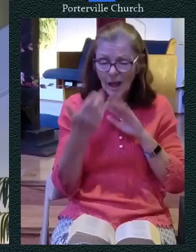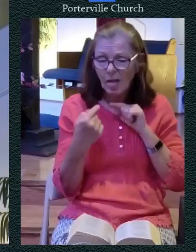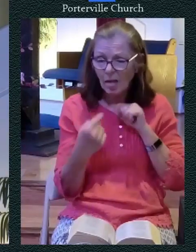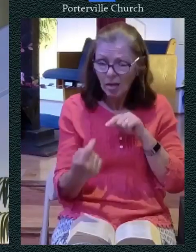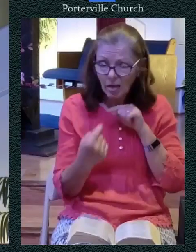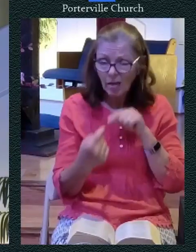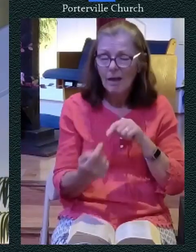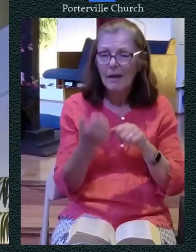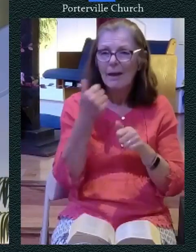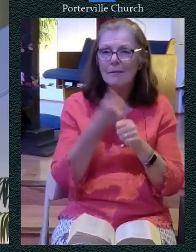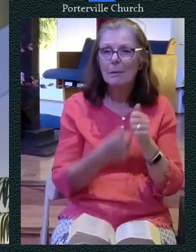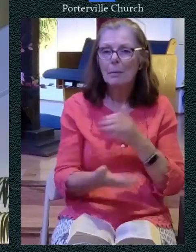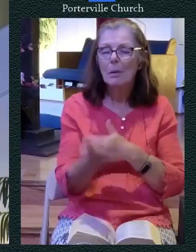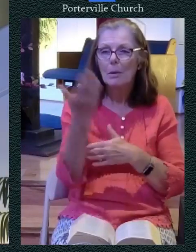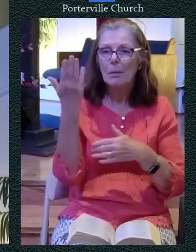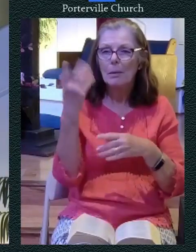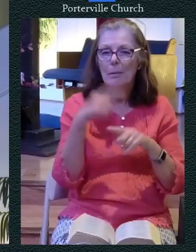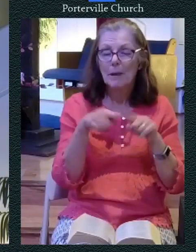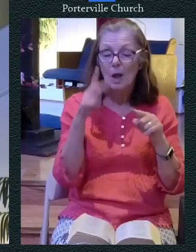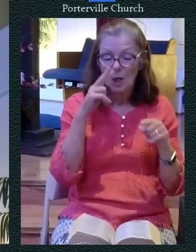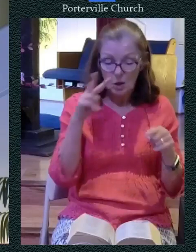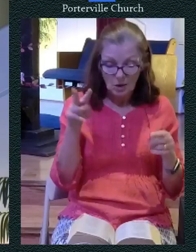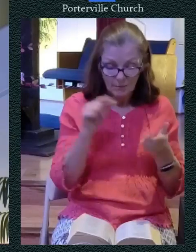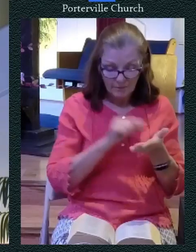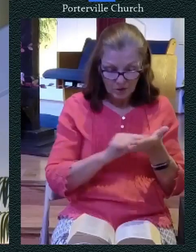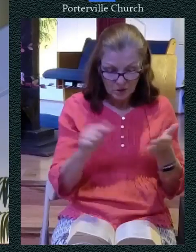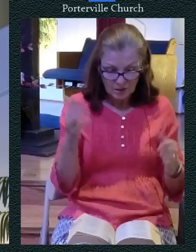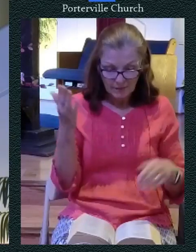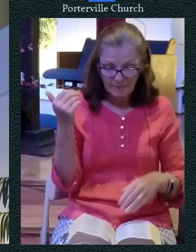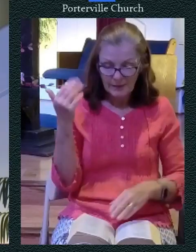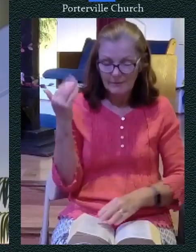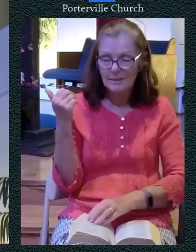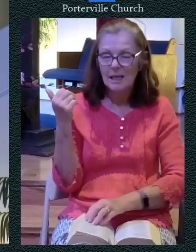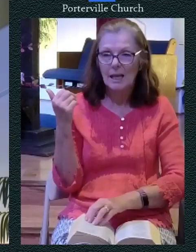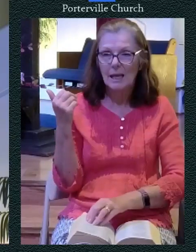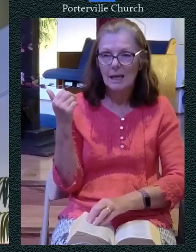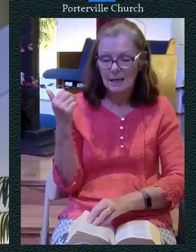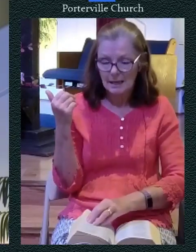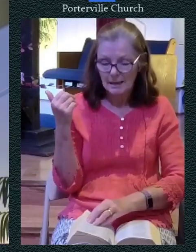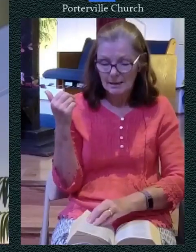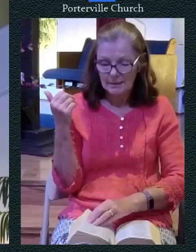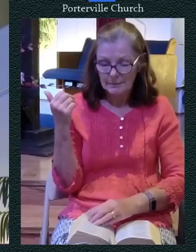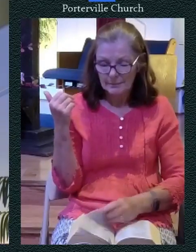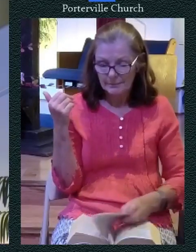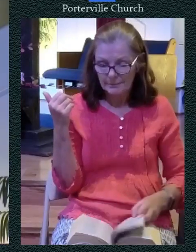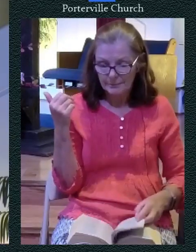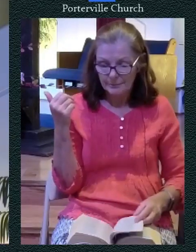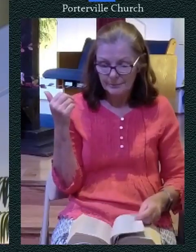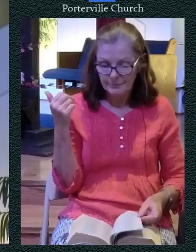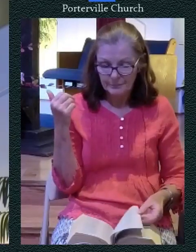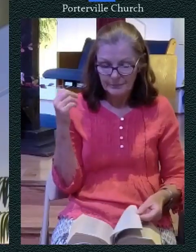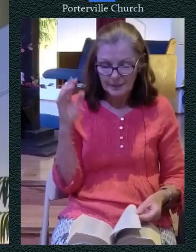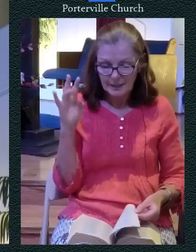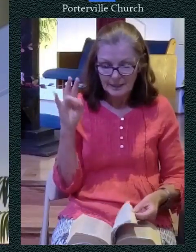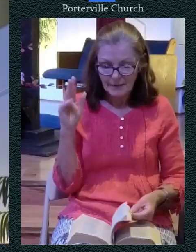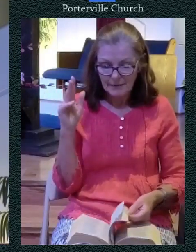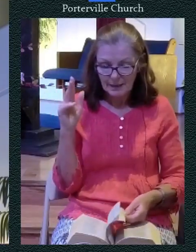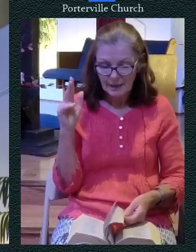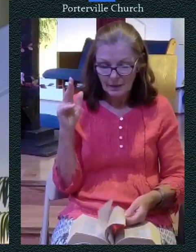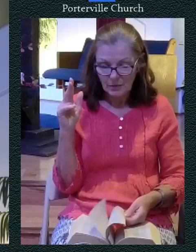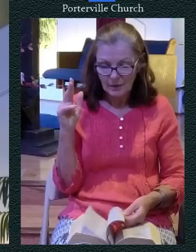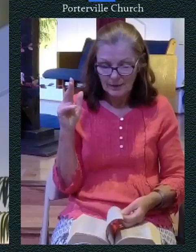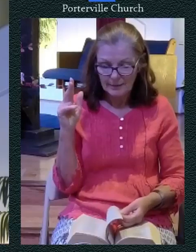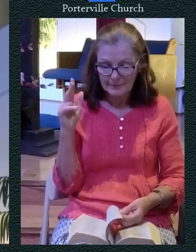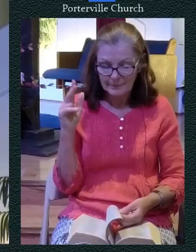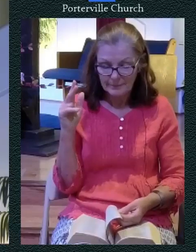But then look at verse 15. This is where I find especially the connection between this psalm and Psalms 39. It's in